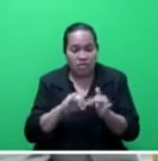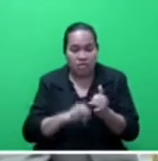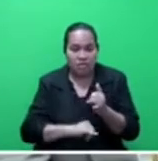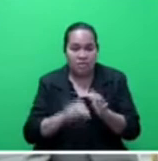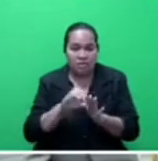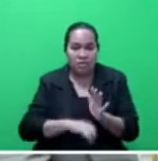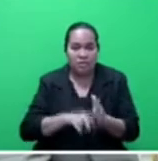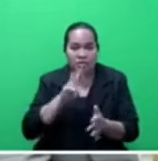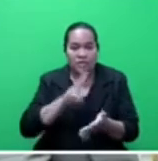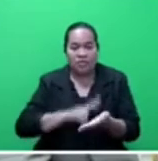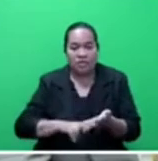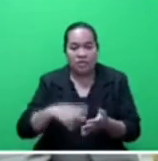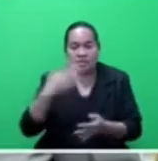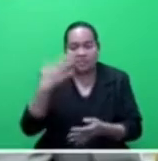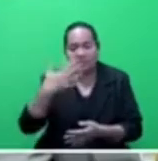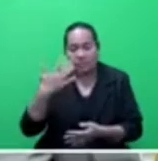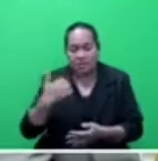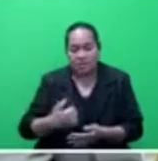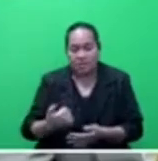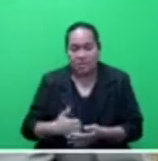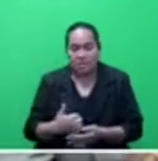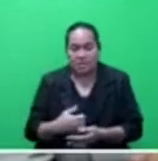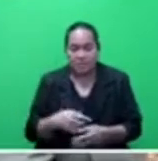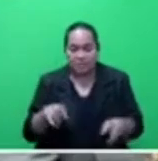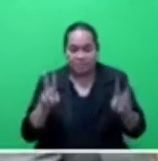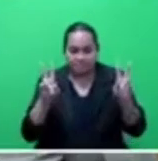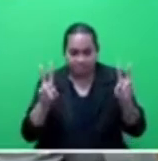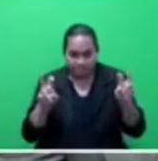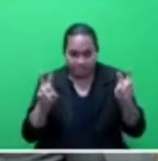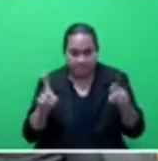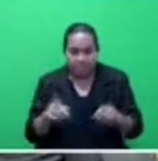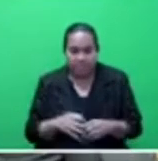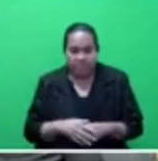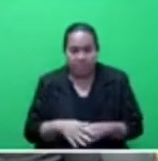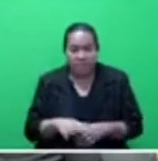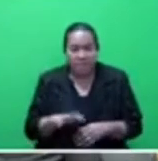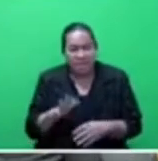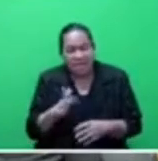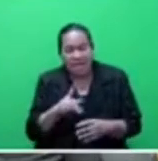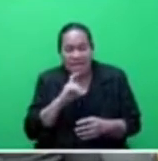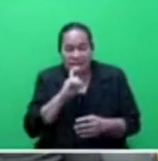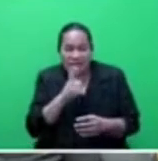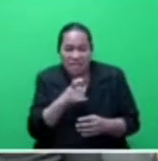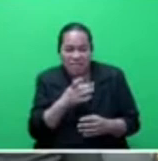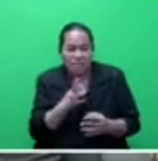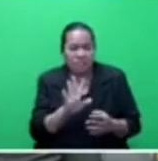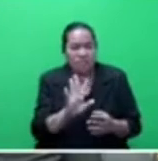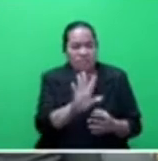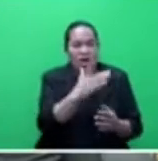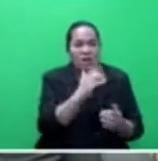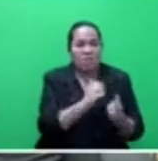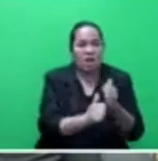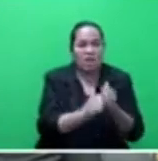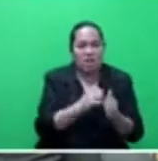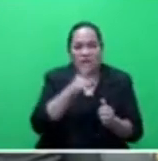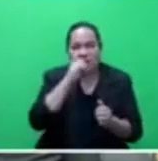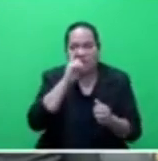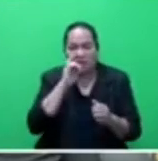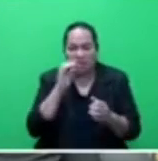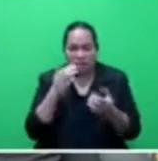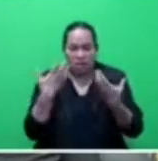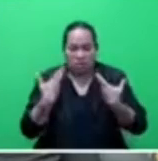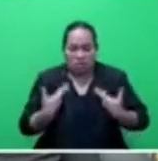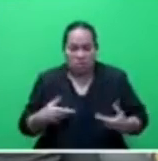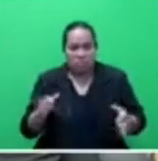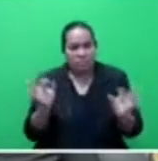verses 15-16, and I quote, "Suppose a brother or sister is without clothes and daily